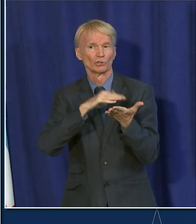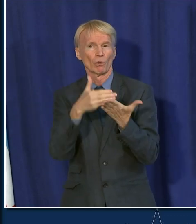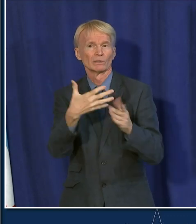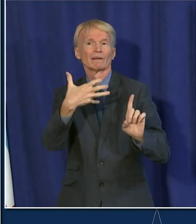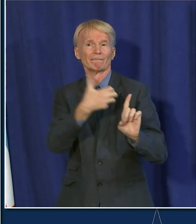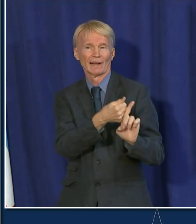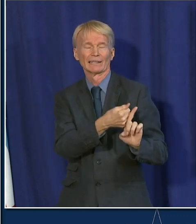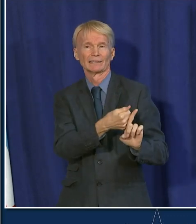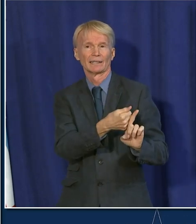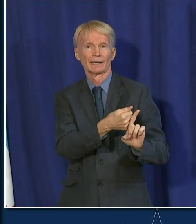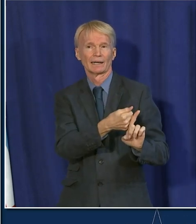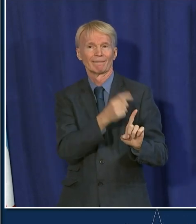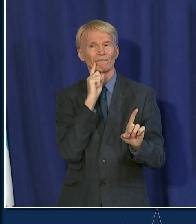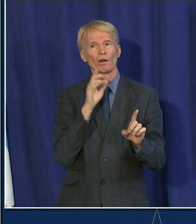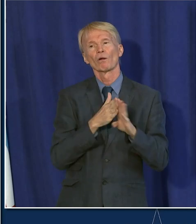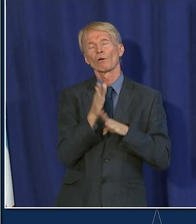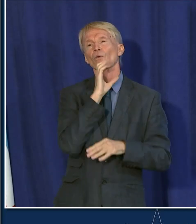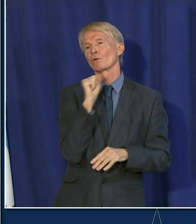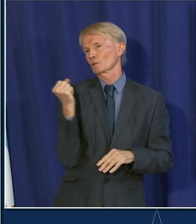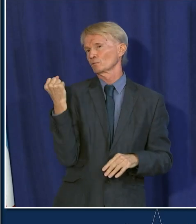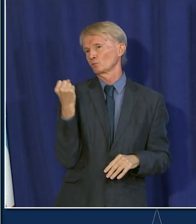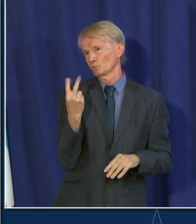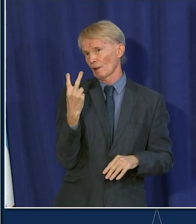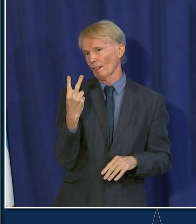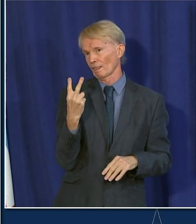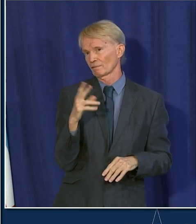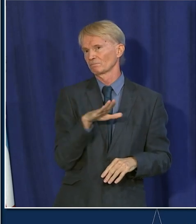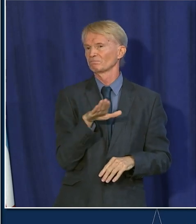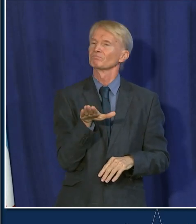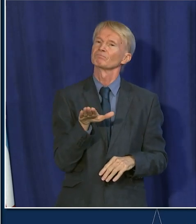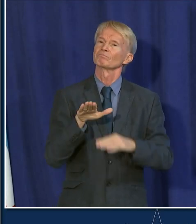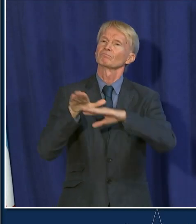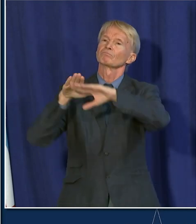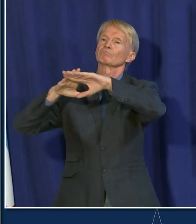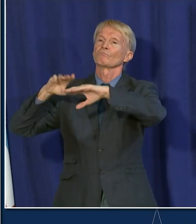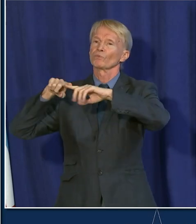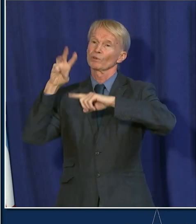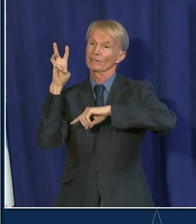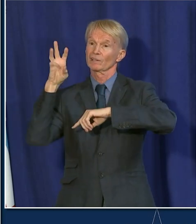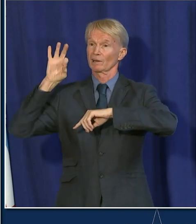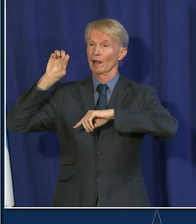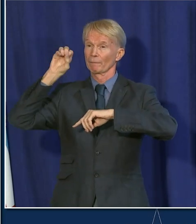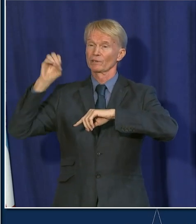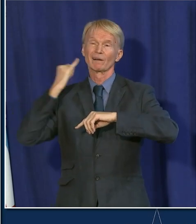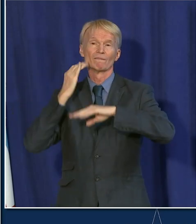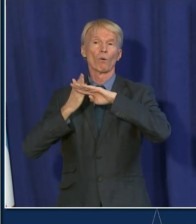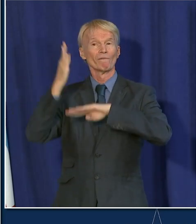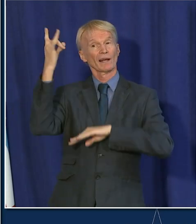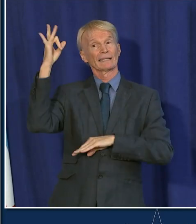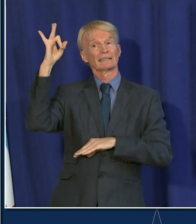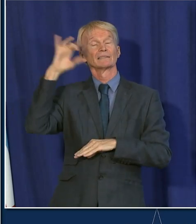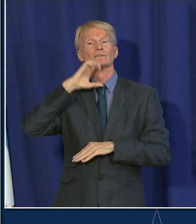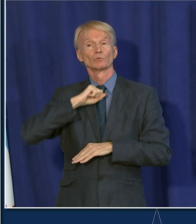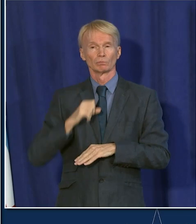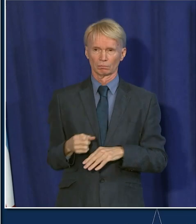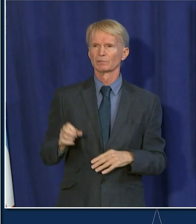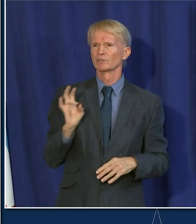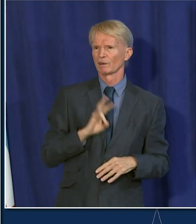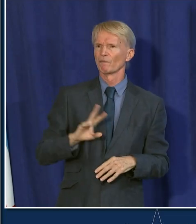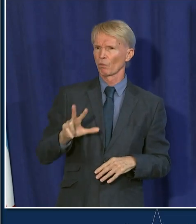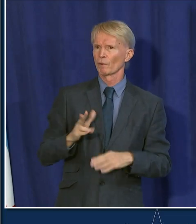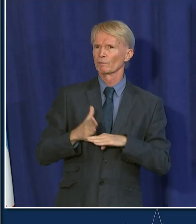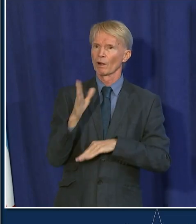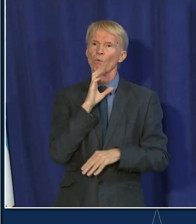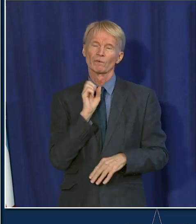67% if we look at everybody over the age of 12. It goes up to about 69% if we look at those over 18, about 73% of those